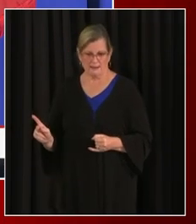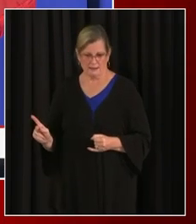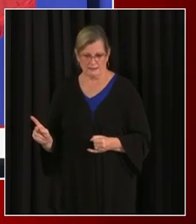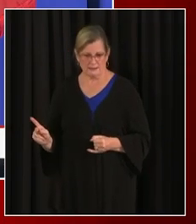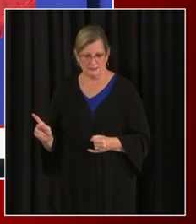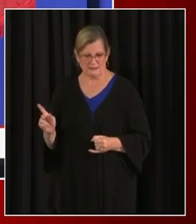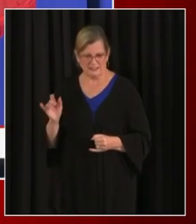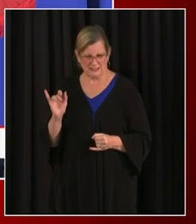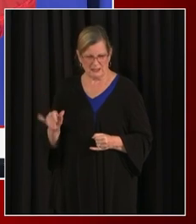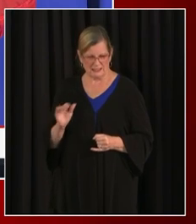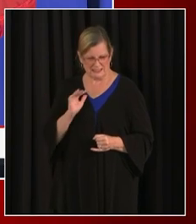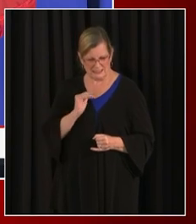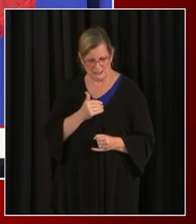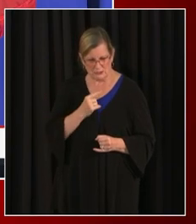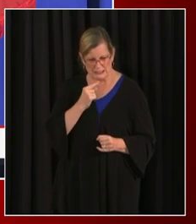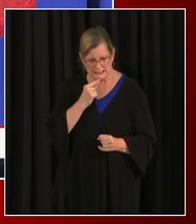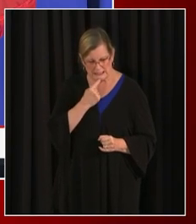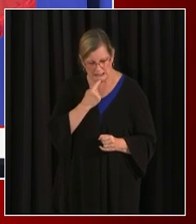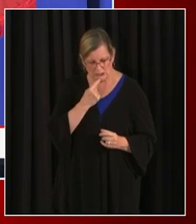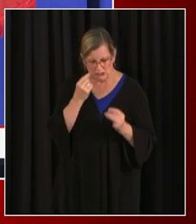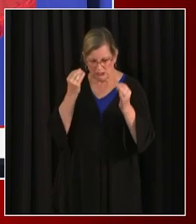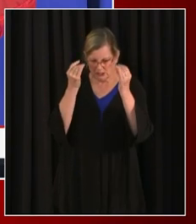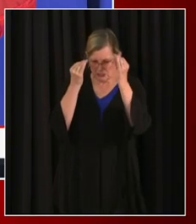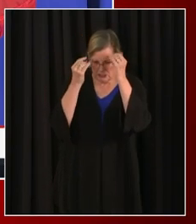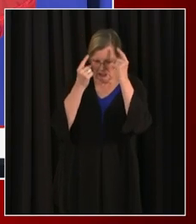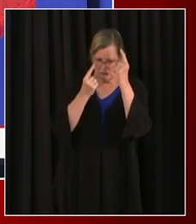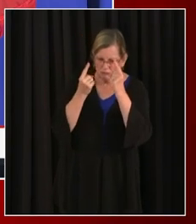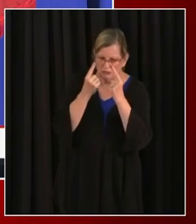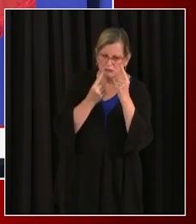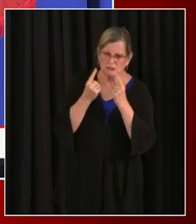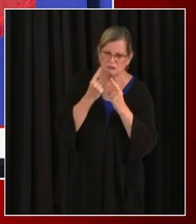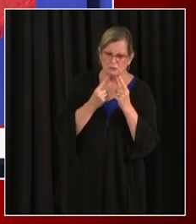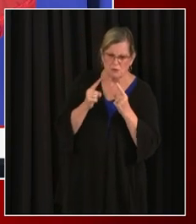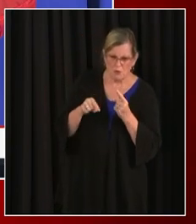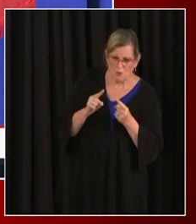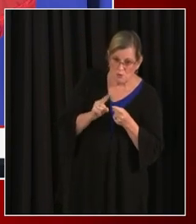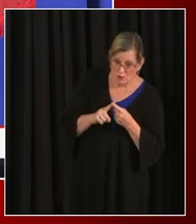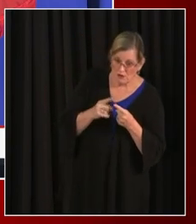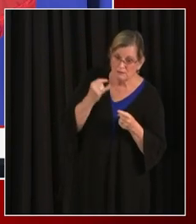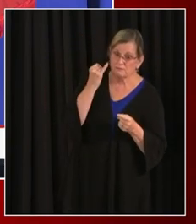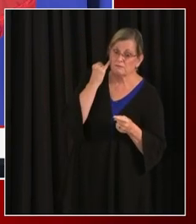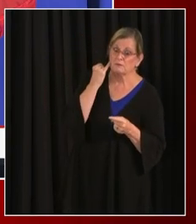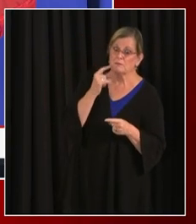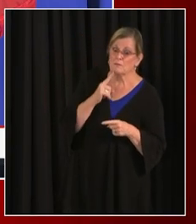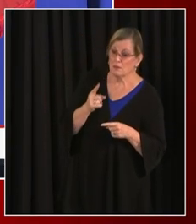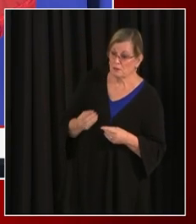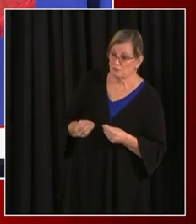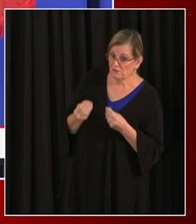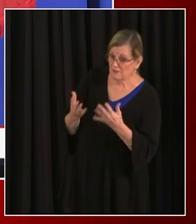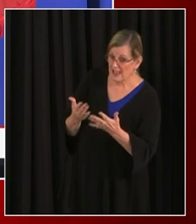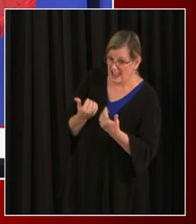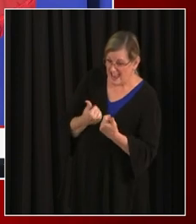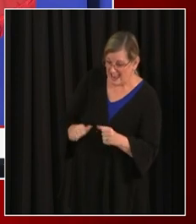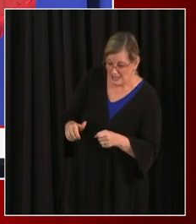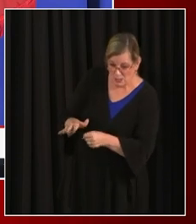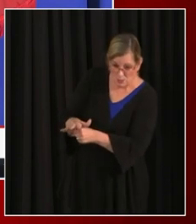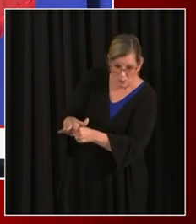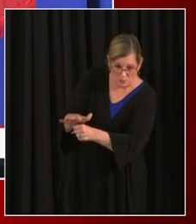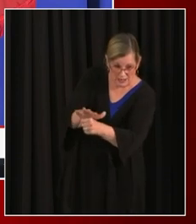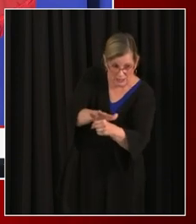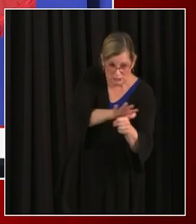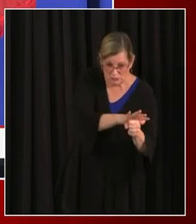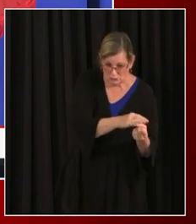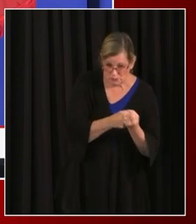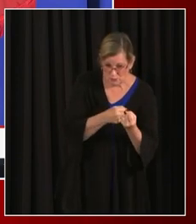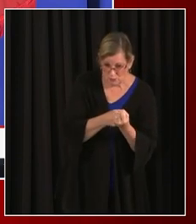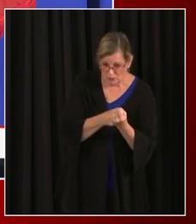should get our serious consideration when and if we're able to provide more local support. We